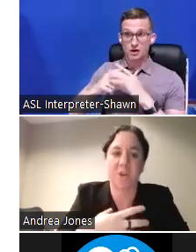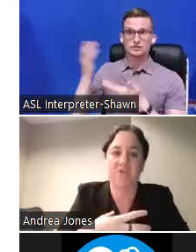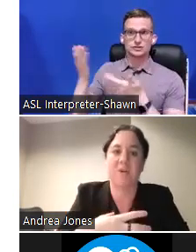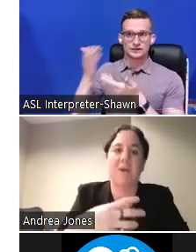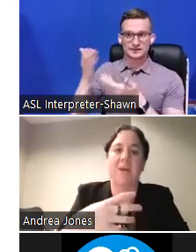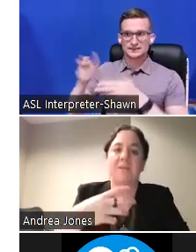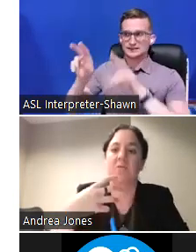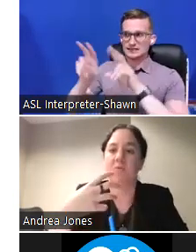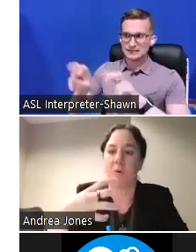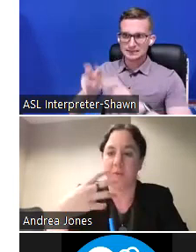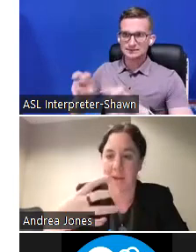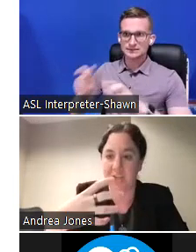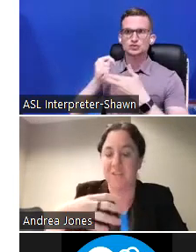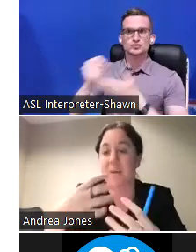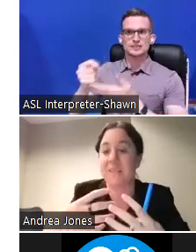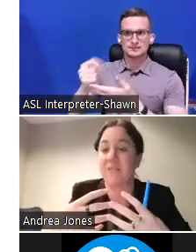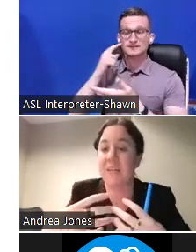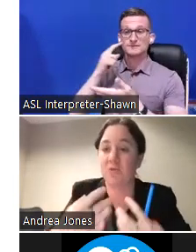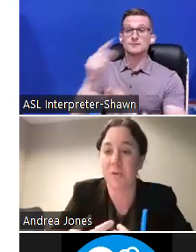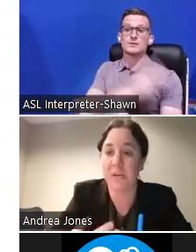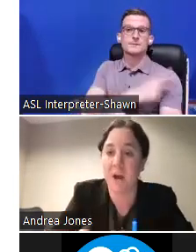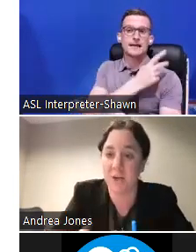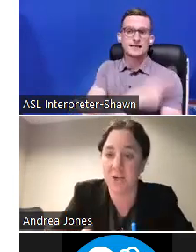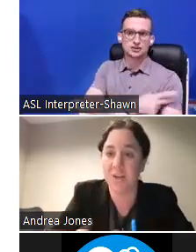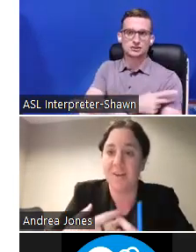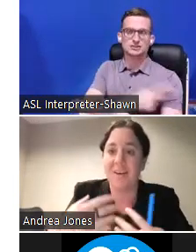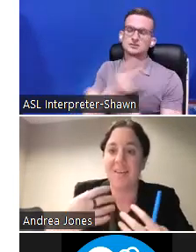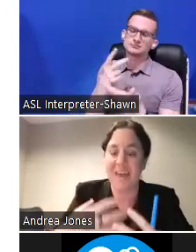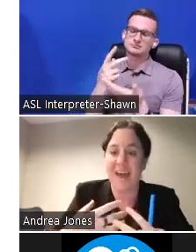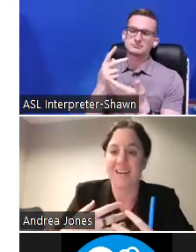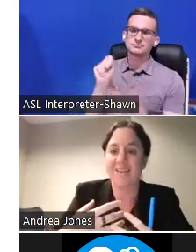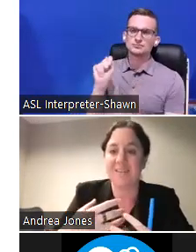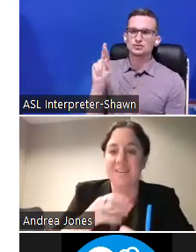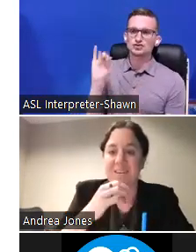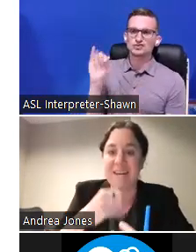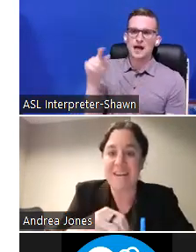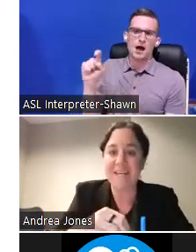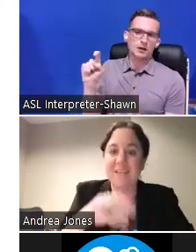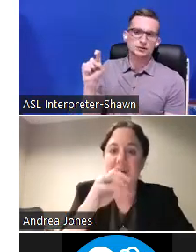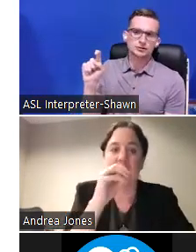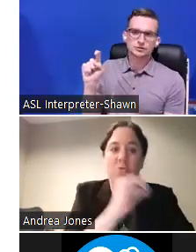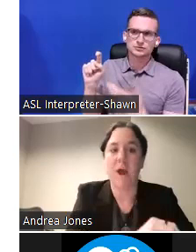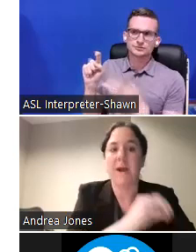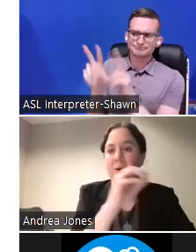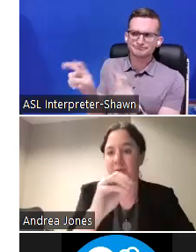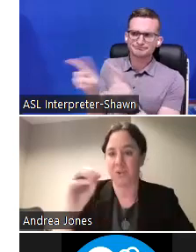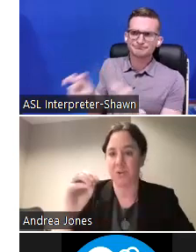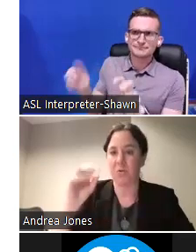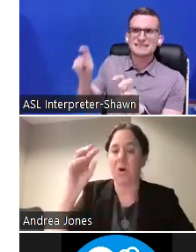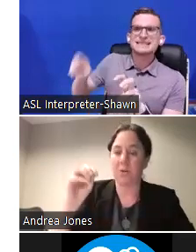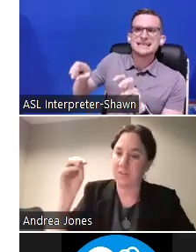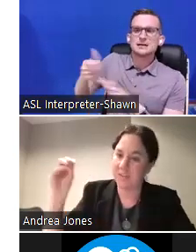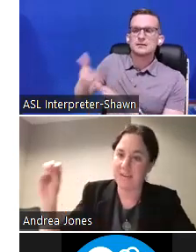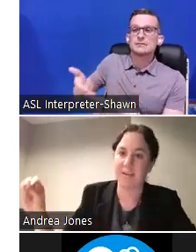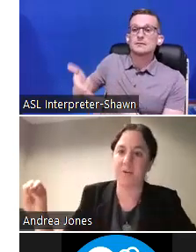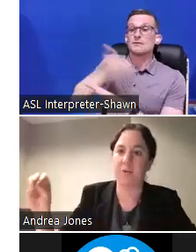assessments, start treatment for the patients, to basically triage that need prior to